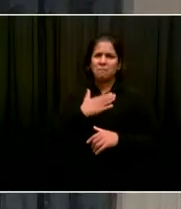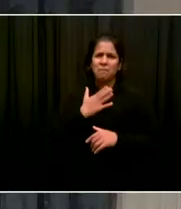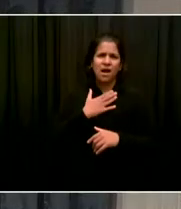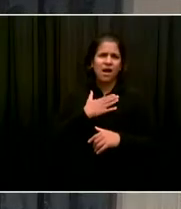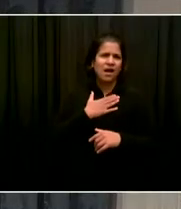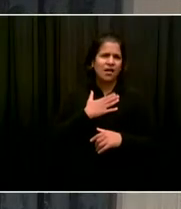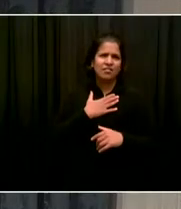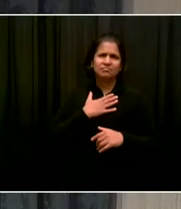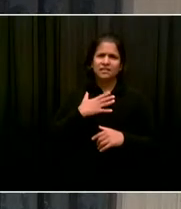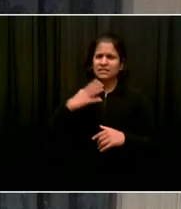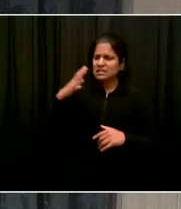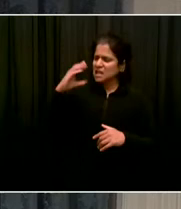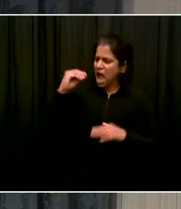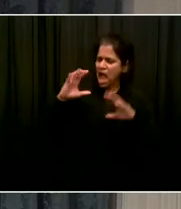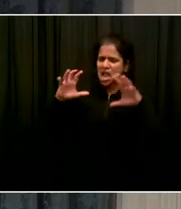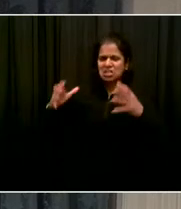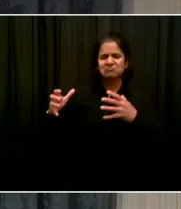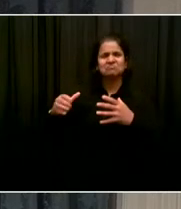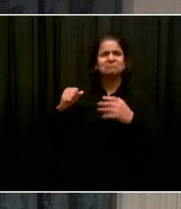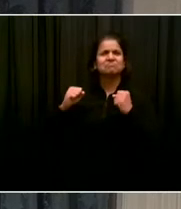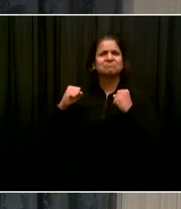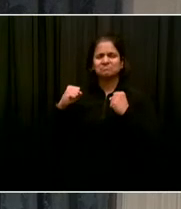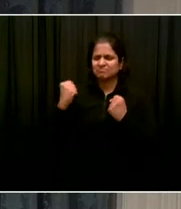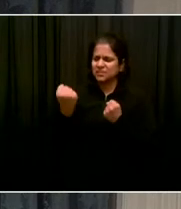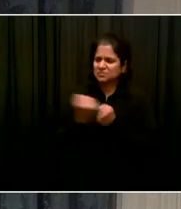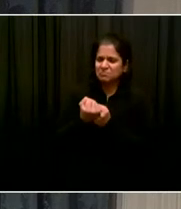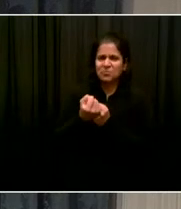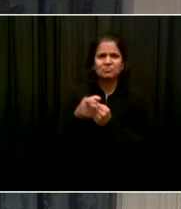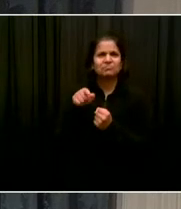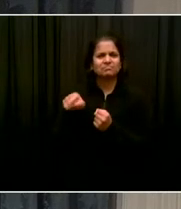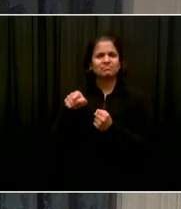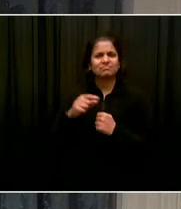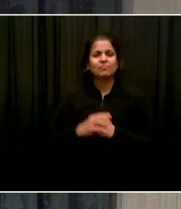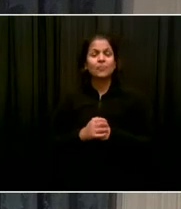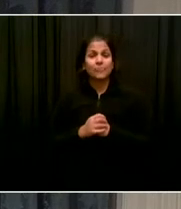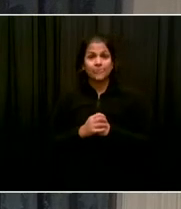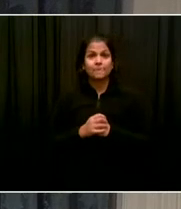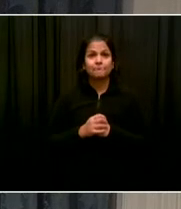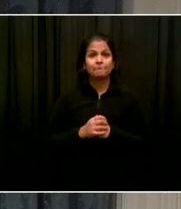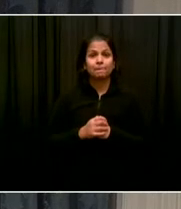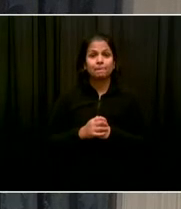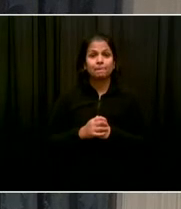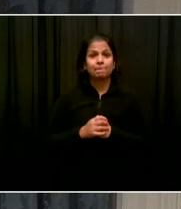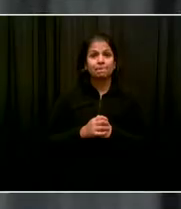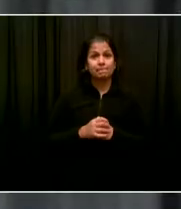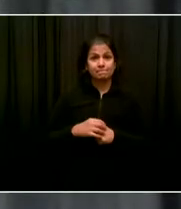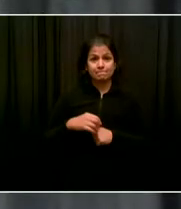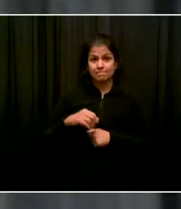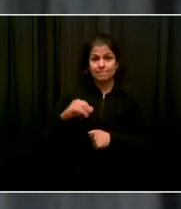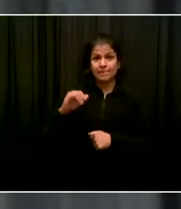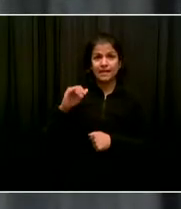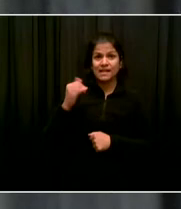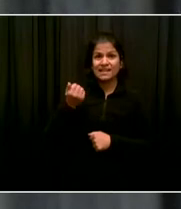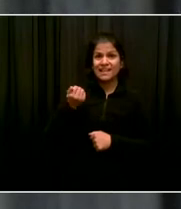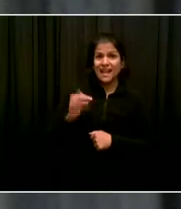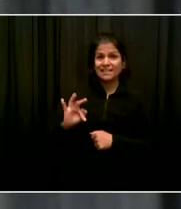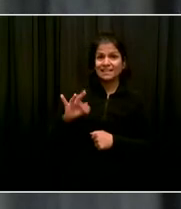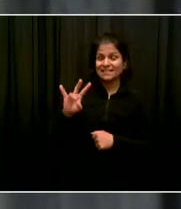Mm. It's been lean. We haven't won since the 72-73 season, but